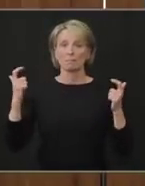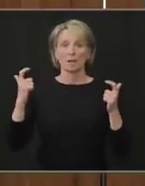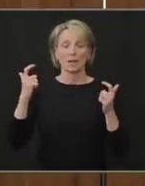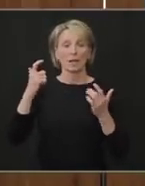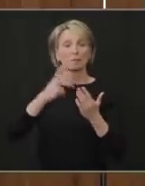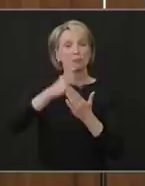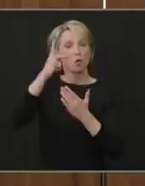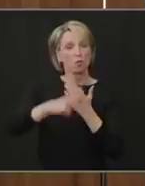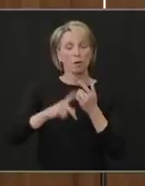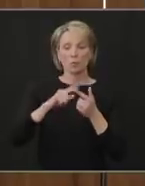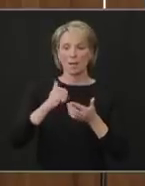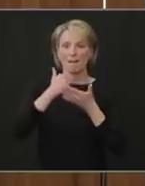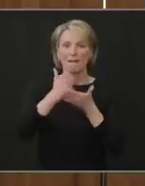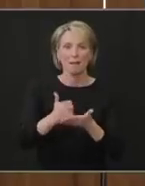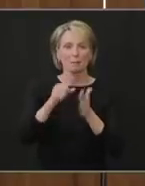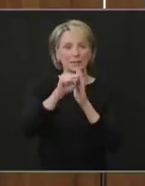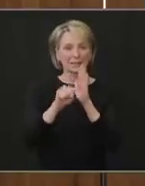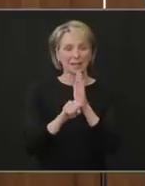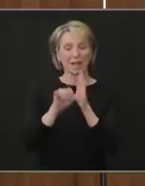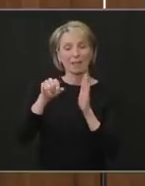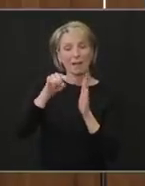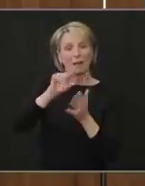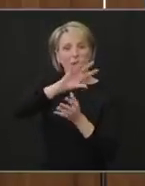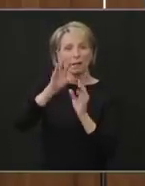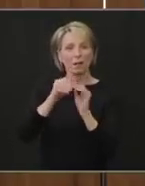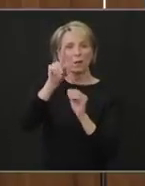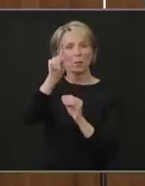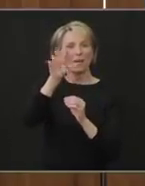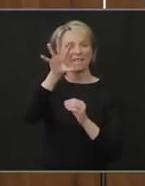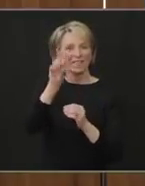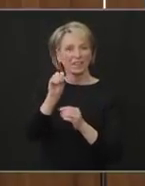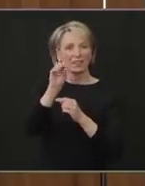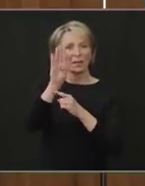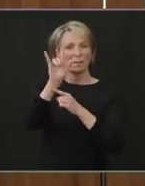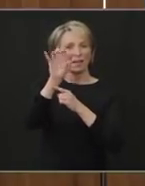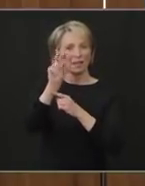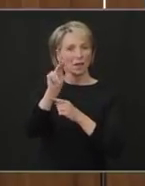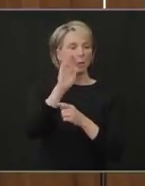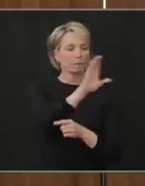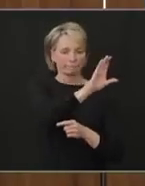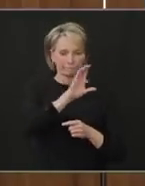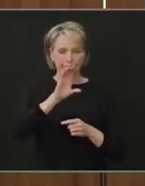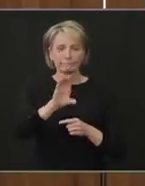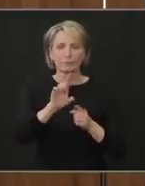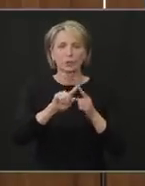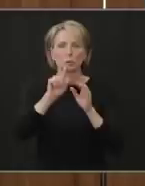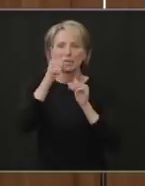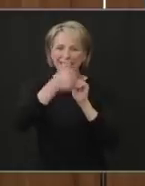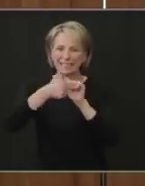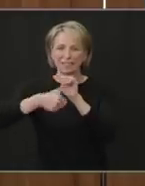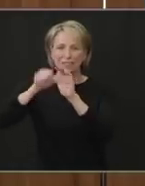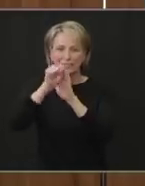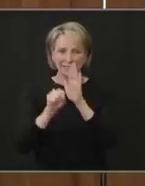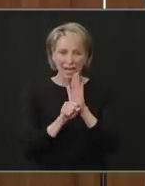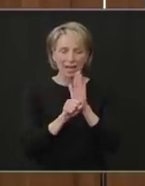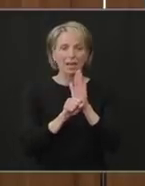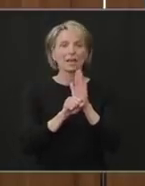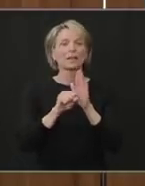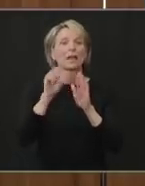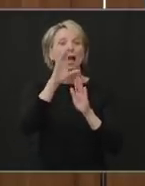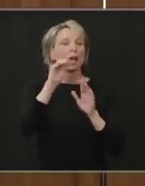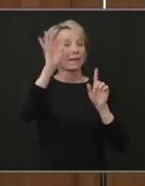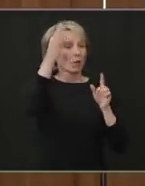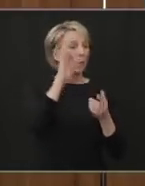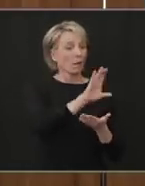states, $150 billion, tremendous discretion and flexibility in the way that governors can use it. It goes